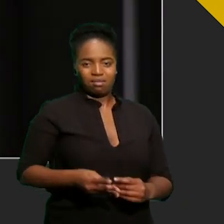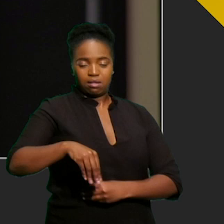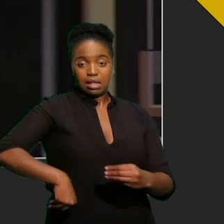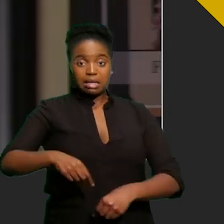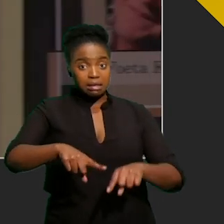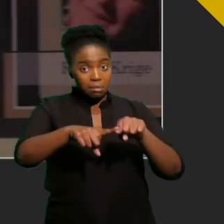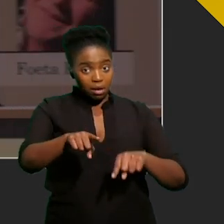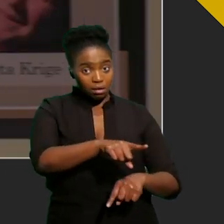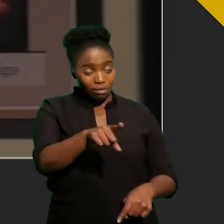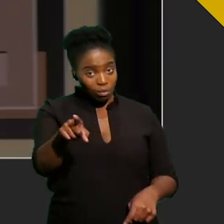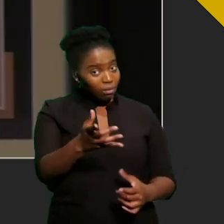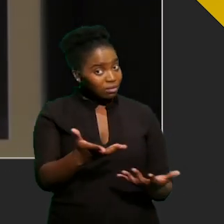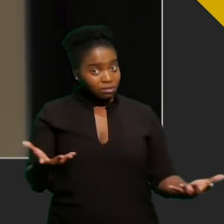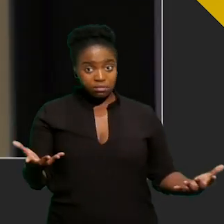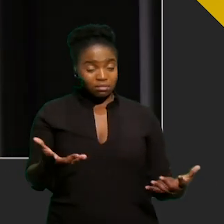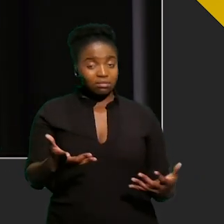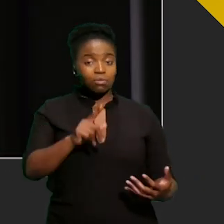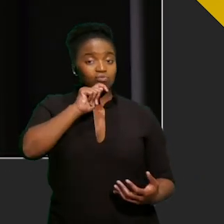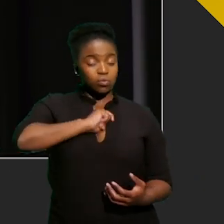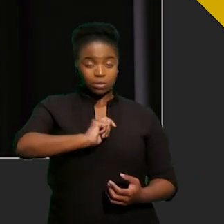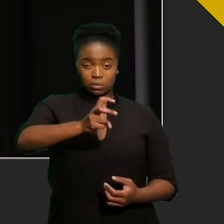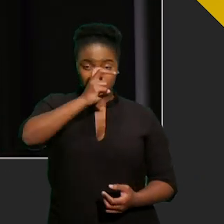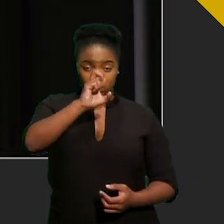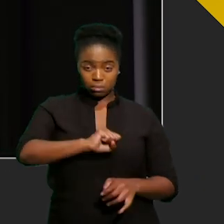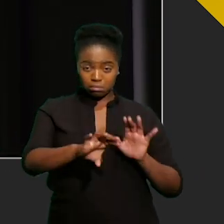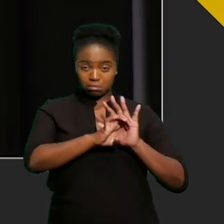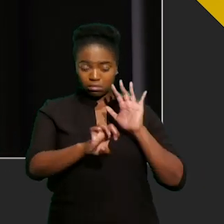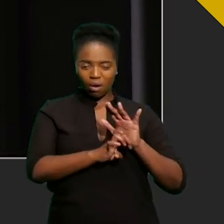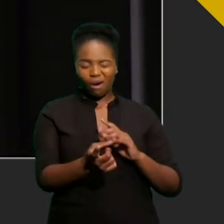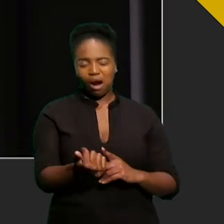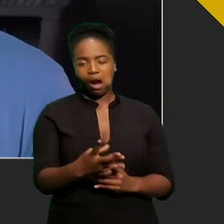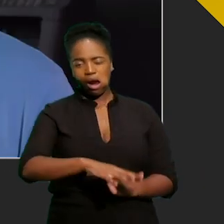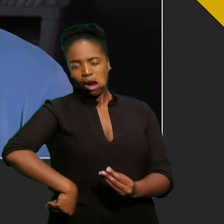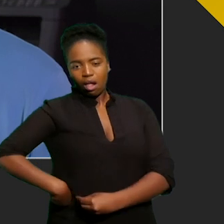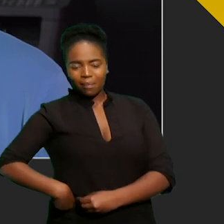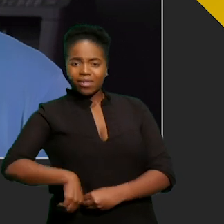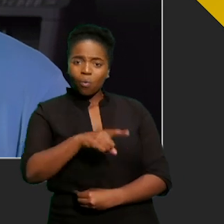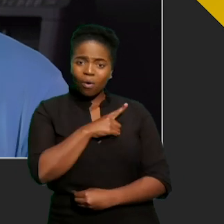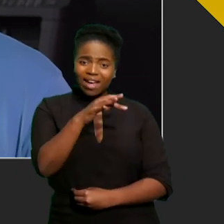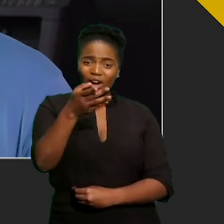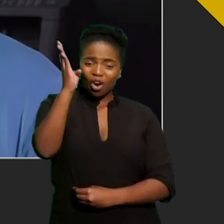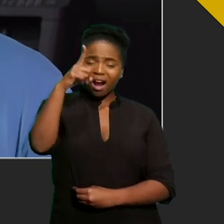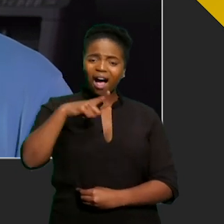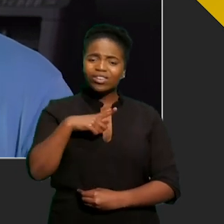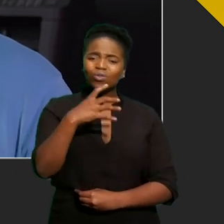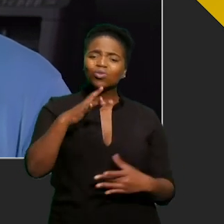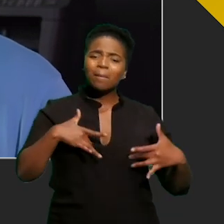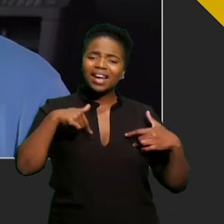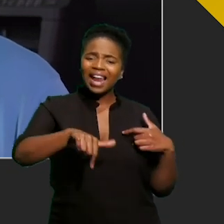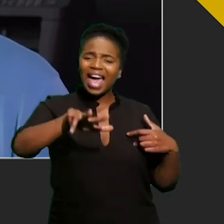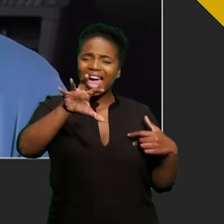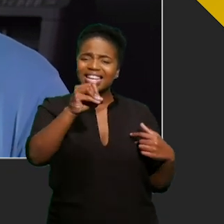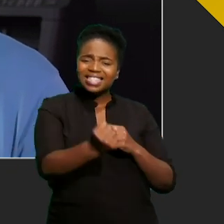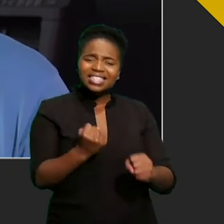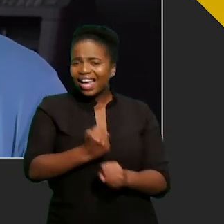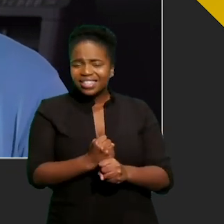one-integrity engakanani, uzimisele kanganani ukusafeguard umsebenzi wakho, because think about it. If God has given you life